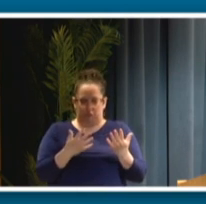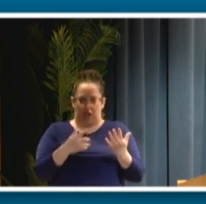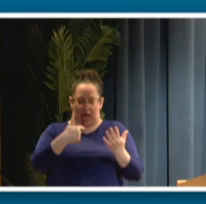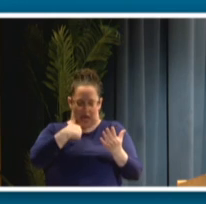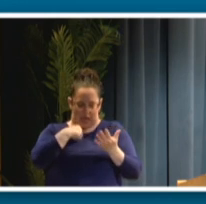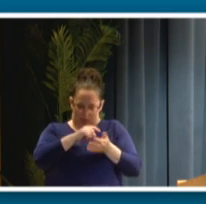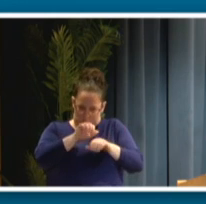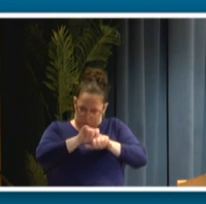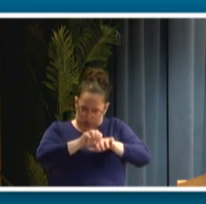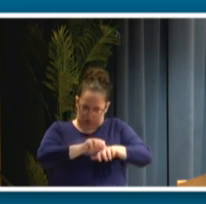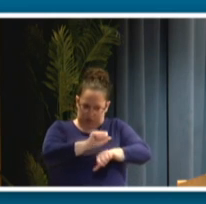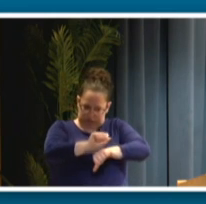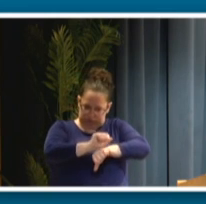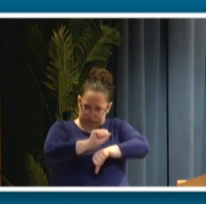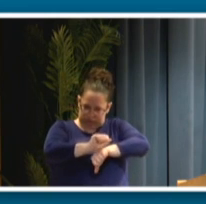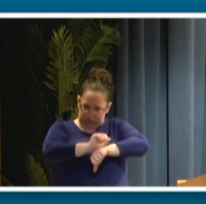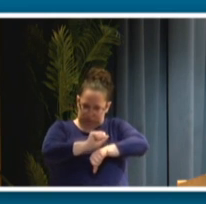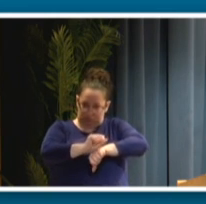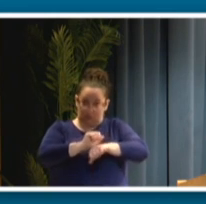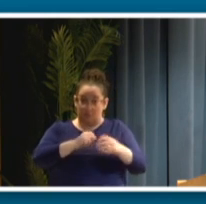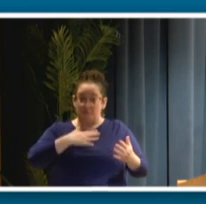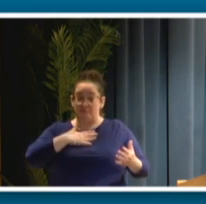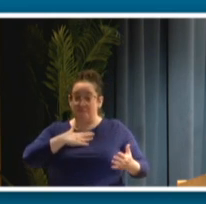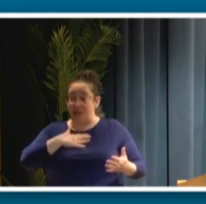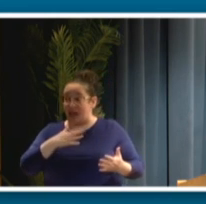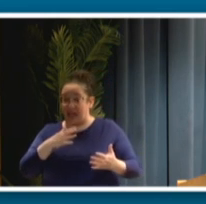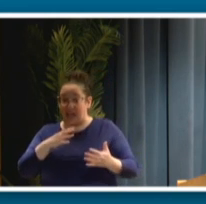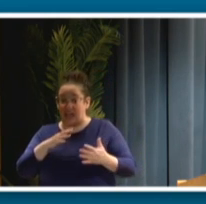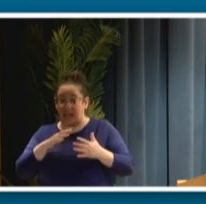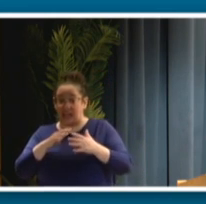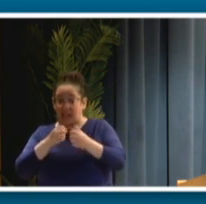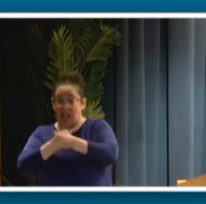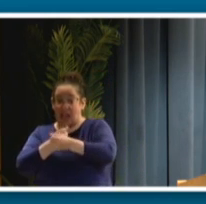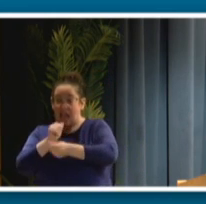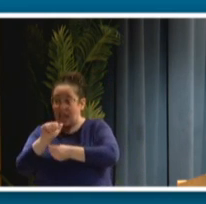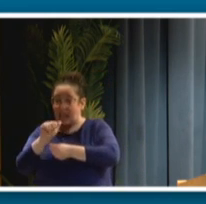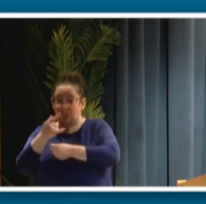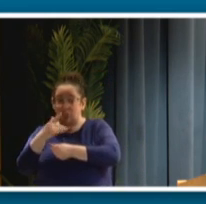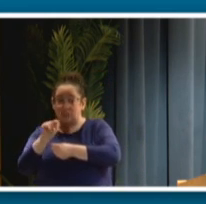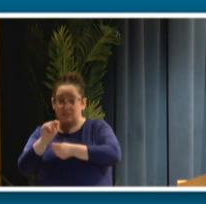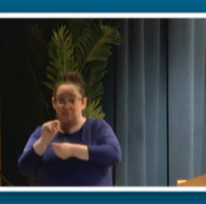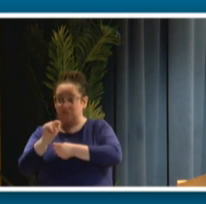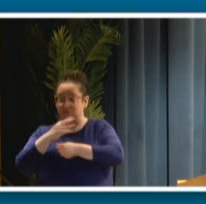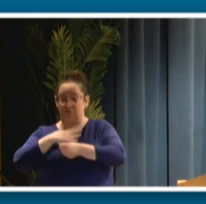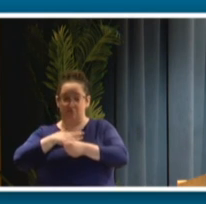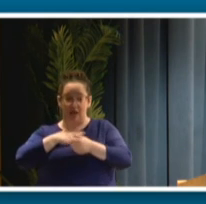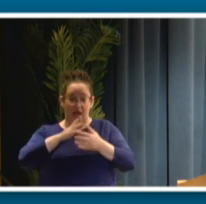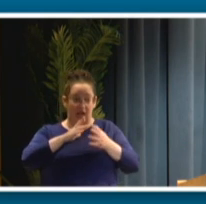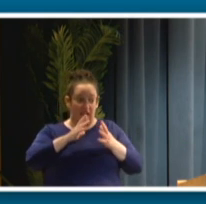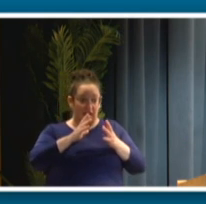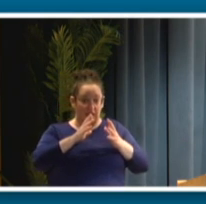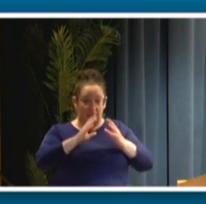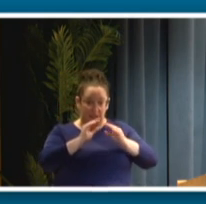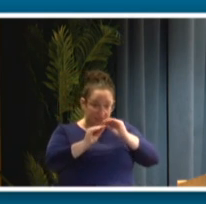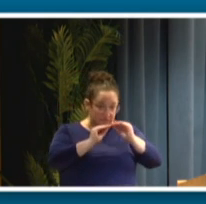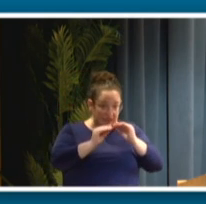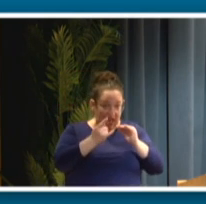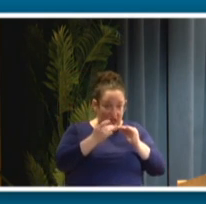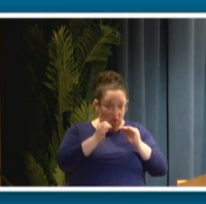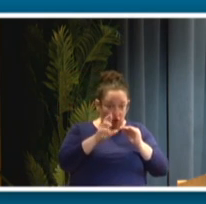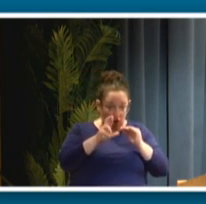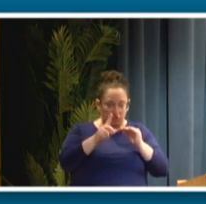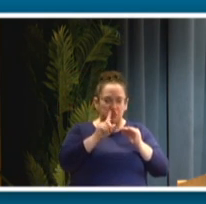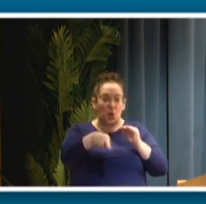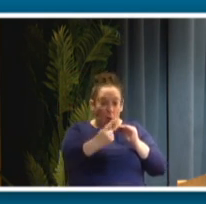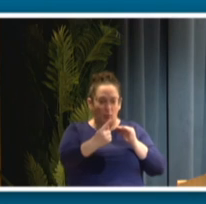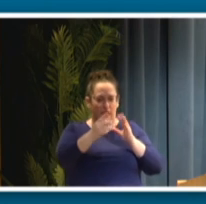it into, and usually my agent don't even see the work. I usually turn it into my editor, and then she and I, because she's really the only person I really trust,